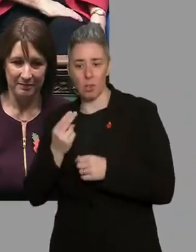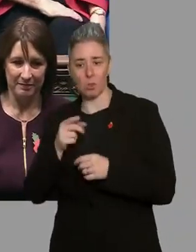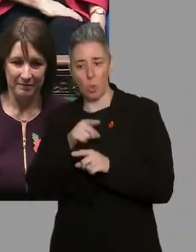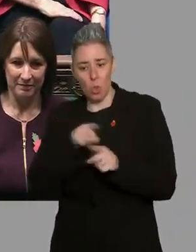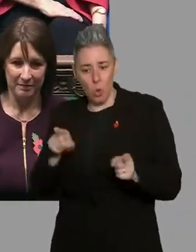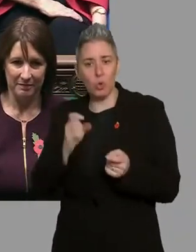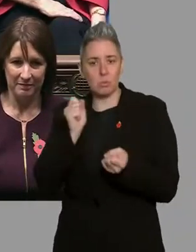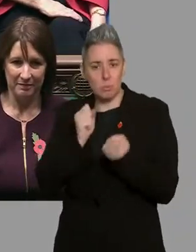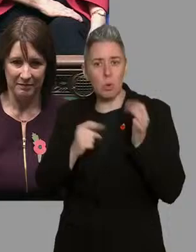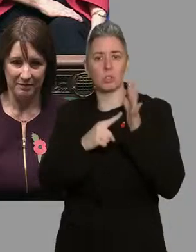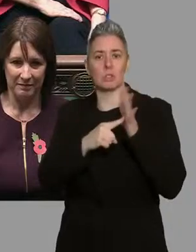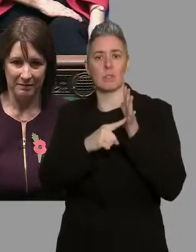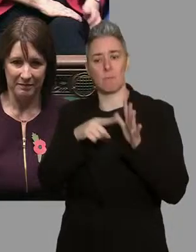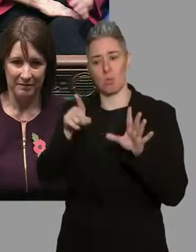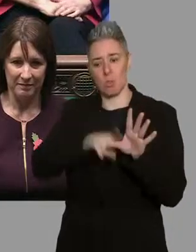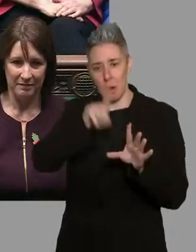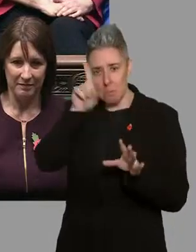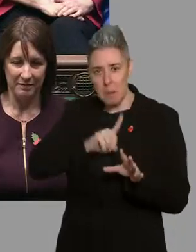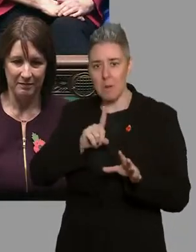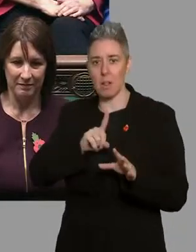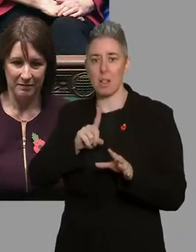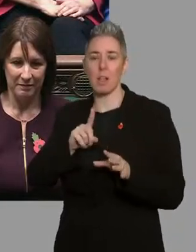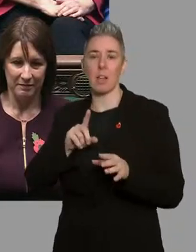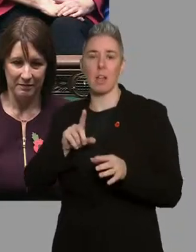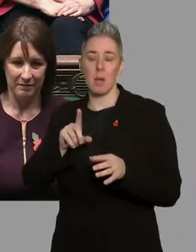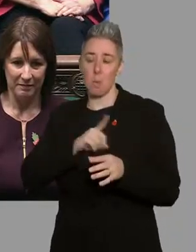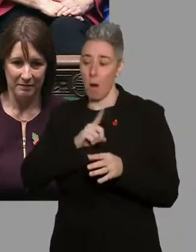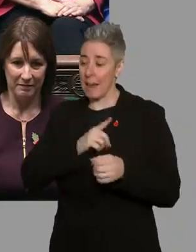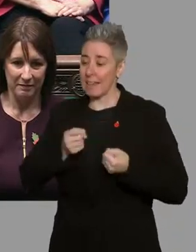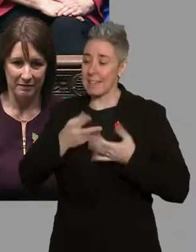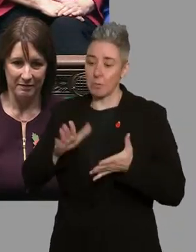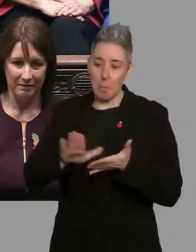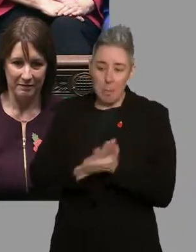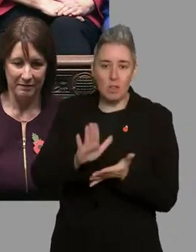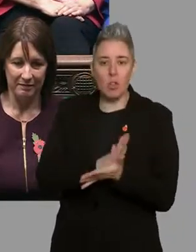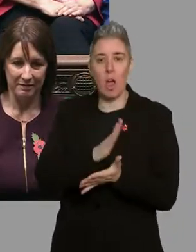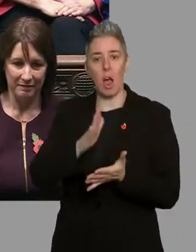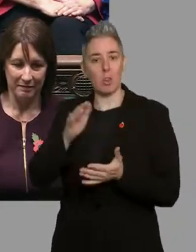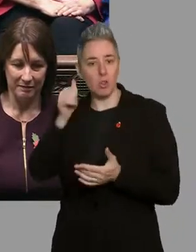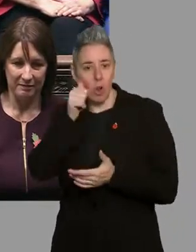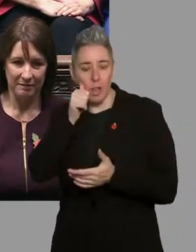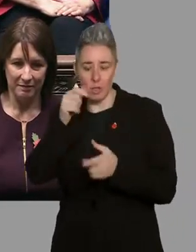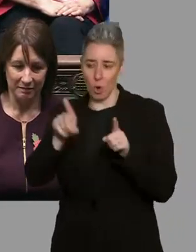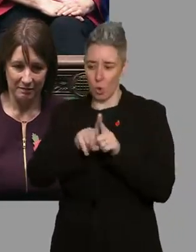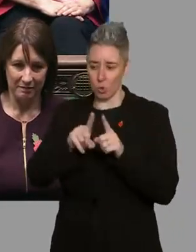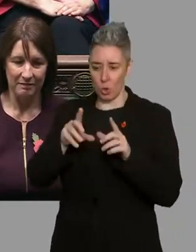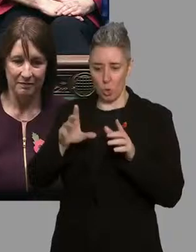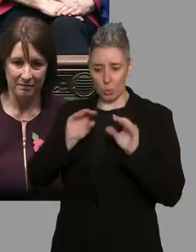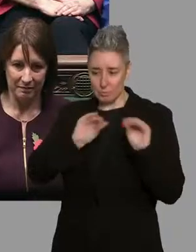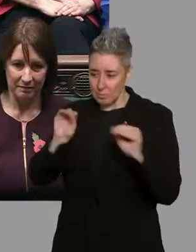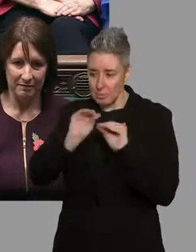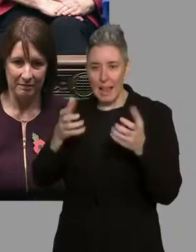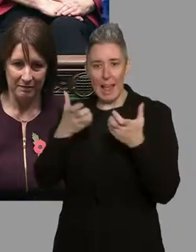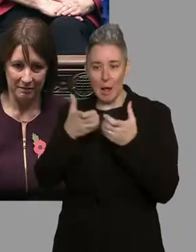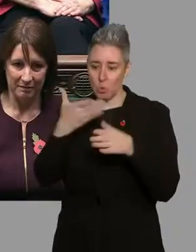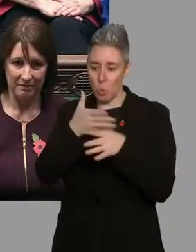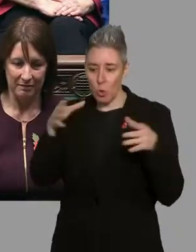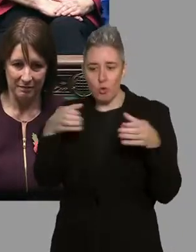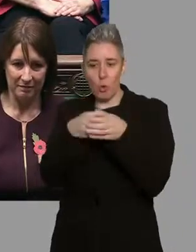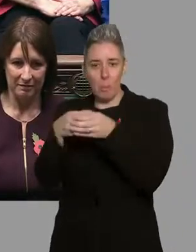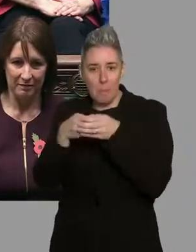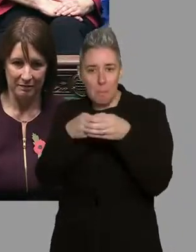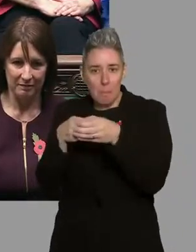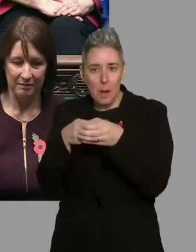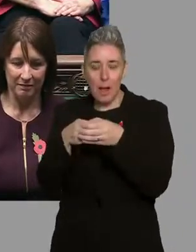gives them, the knowledge, but the working in groups and the leadership. And that's why we are determined to ensure that they are counted subjects again within